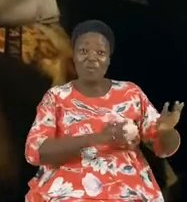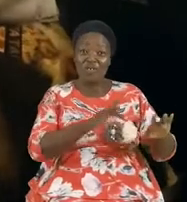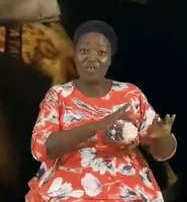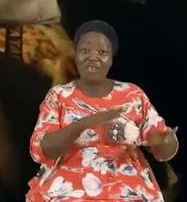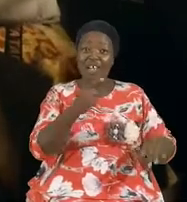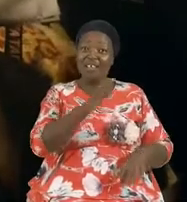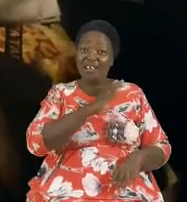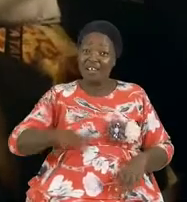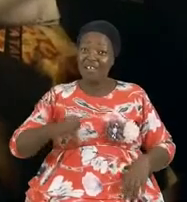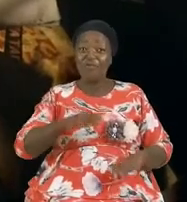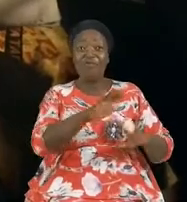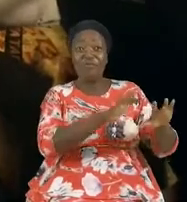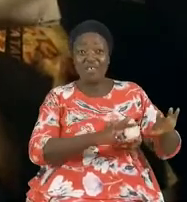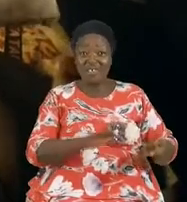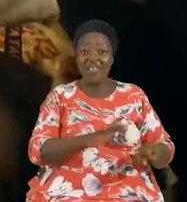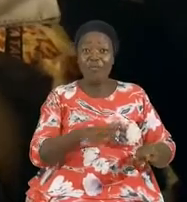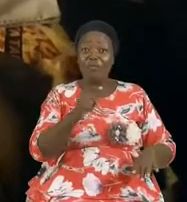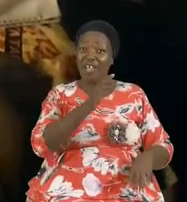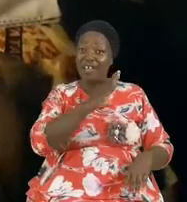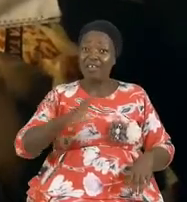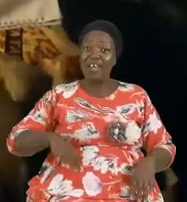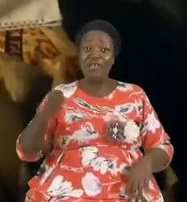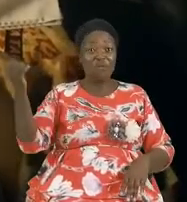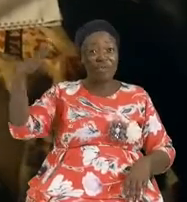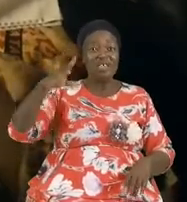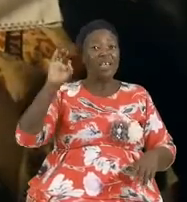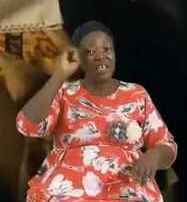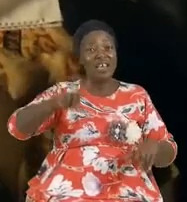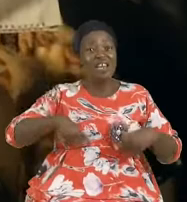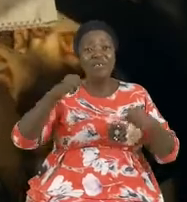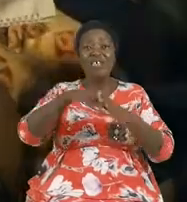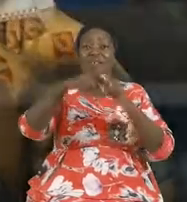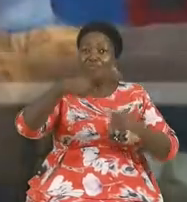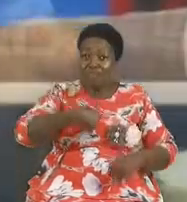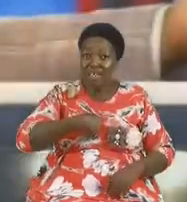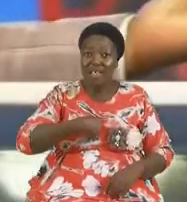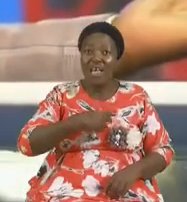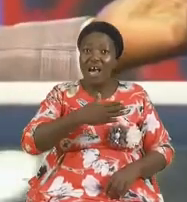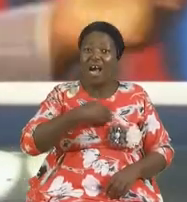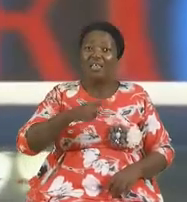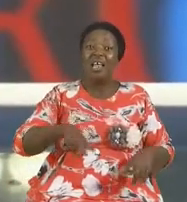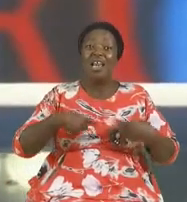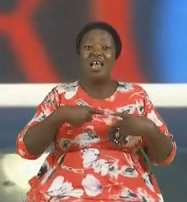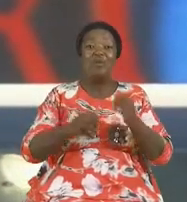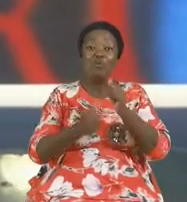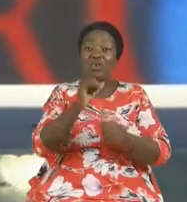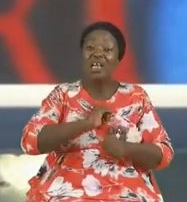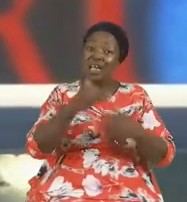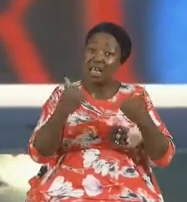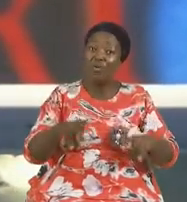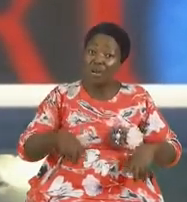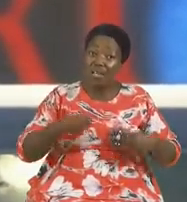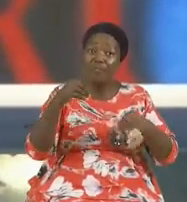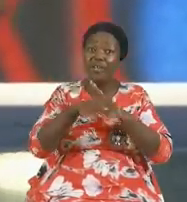of love, the Christ of compassion, the Christ of mercy, and the Christ of grace, he lives in